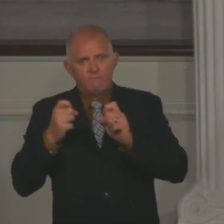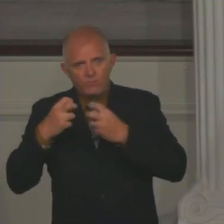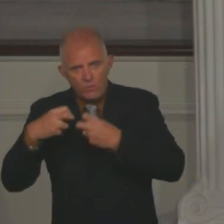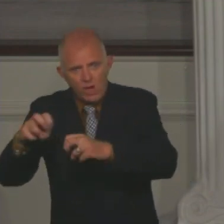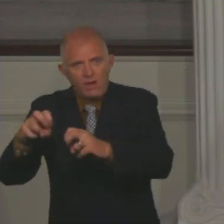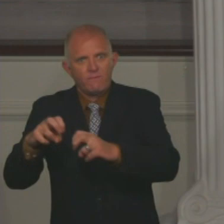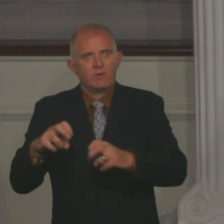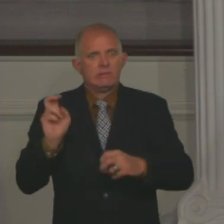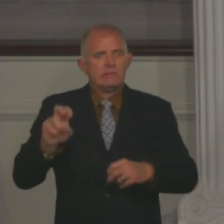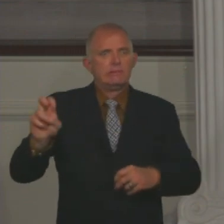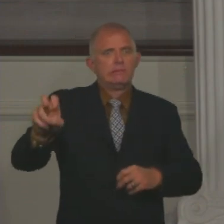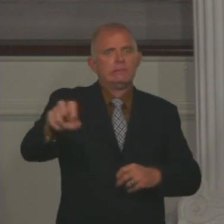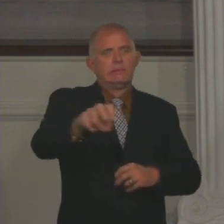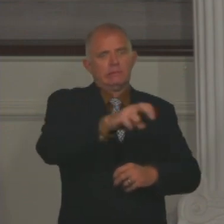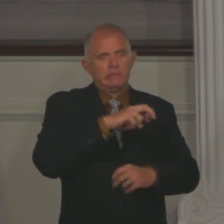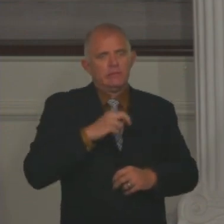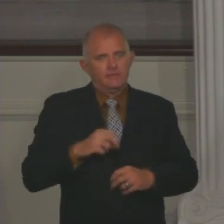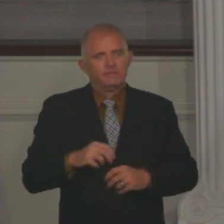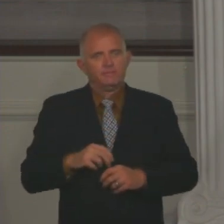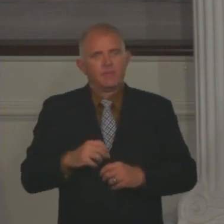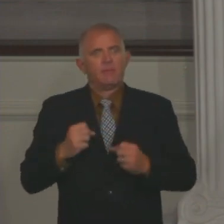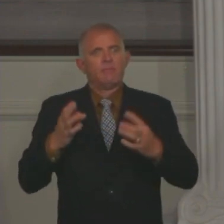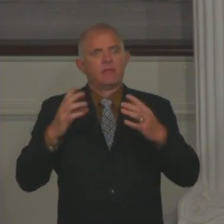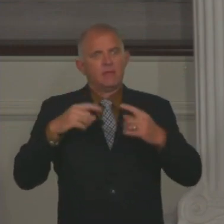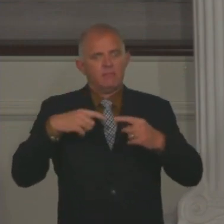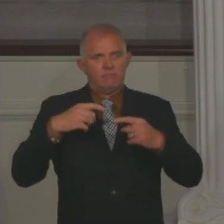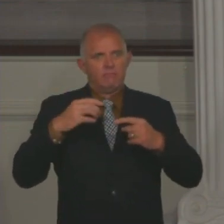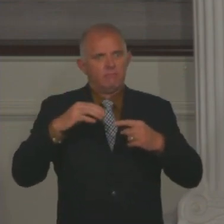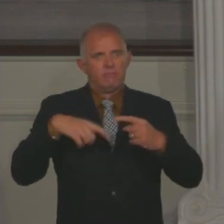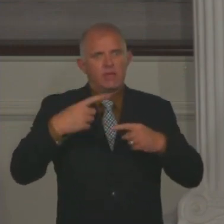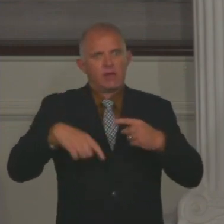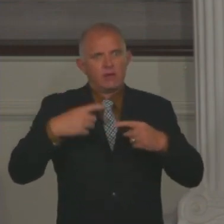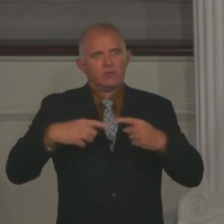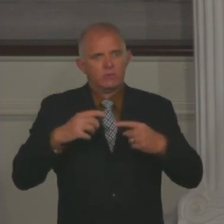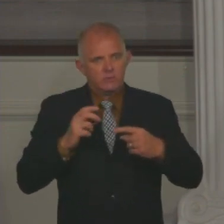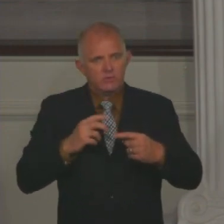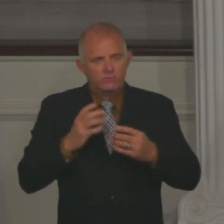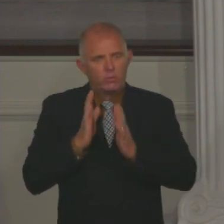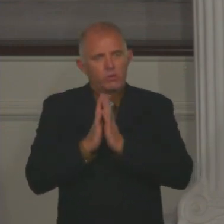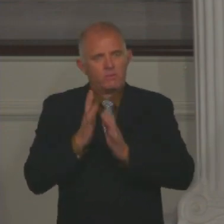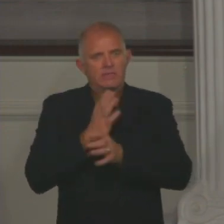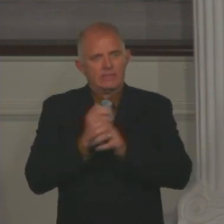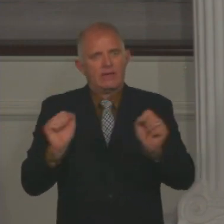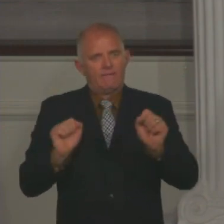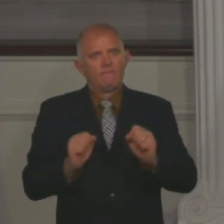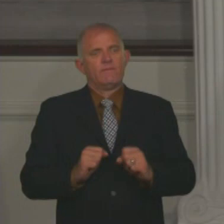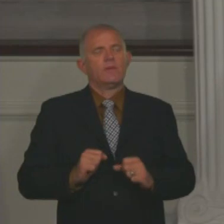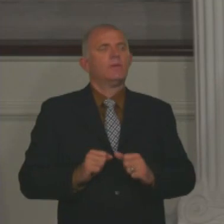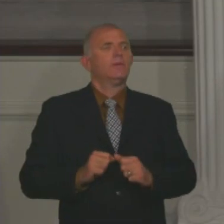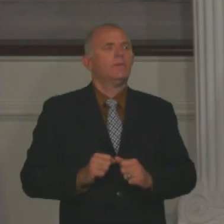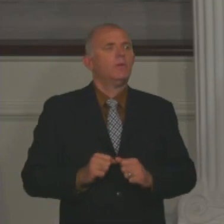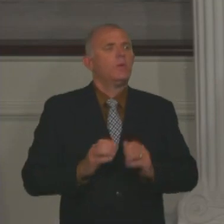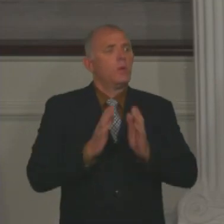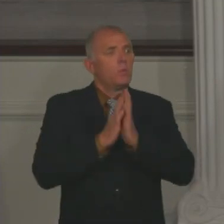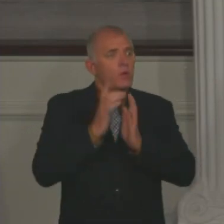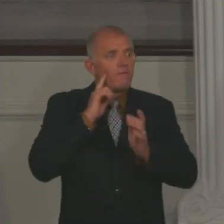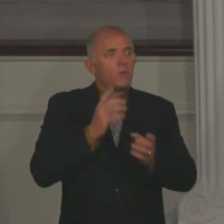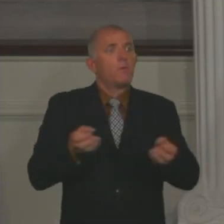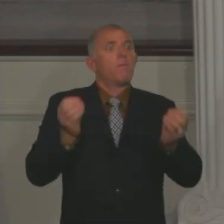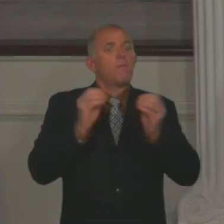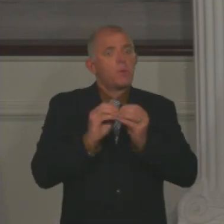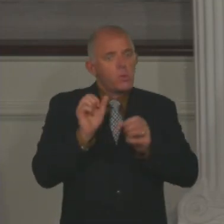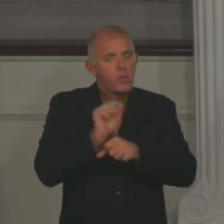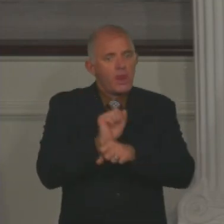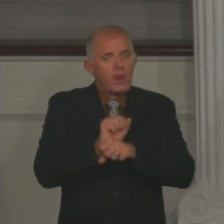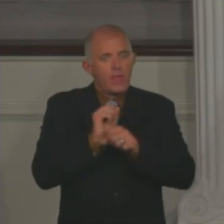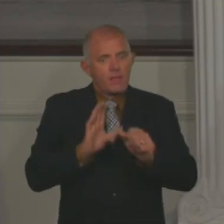about, the miles they'll take. Pray for souls to be saved and souls to be encouraged, and pray for laborers, students who would say, you